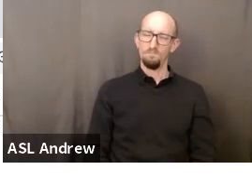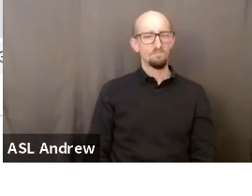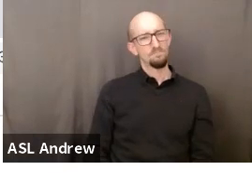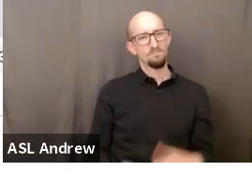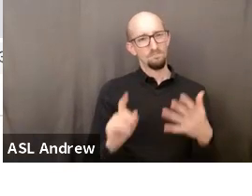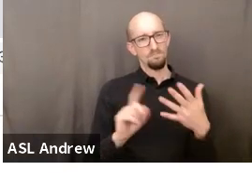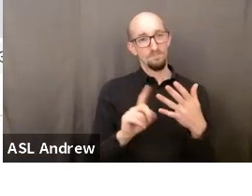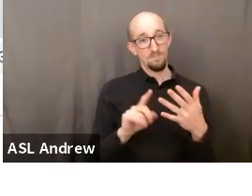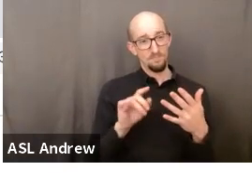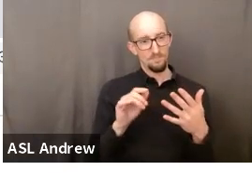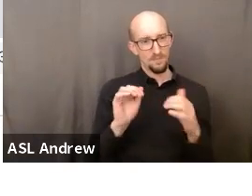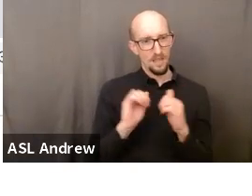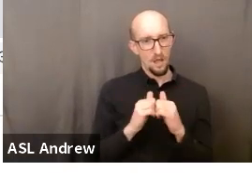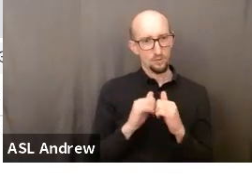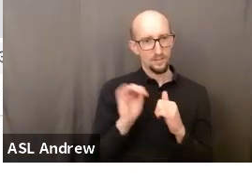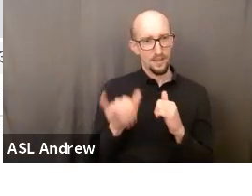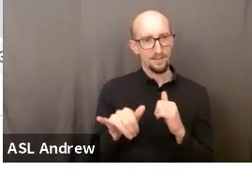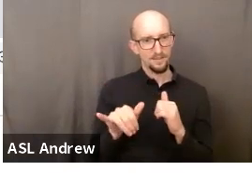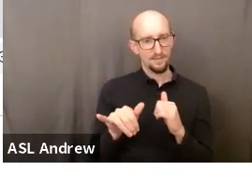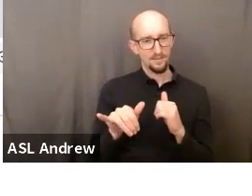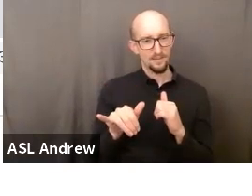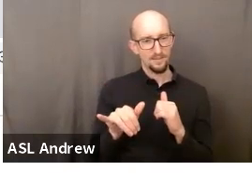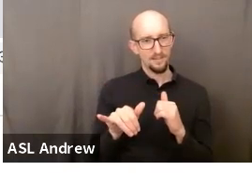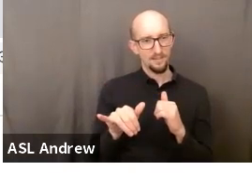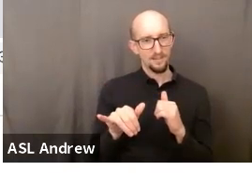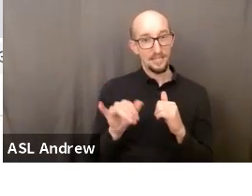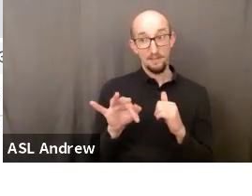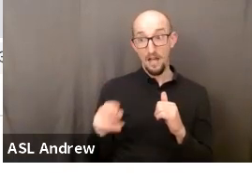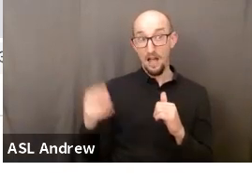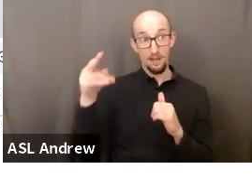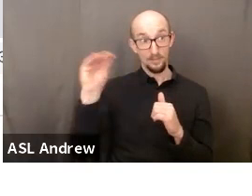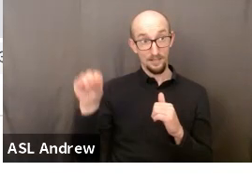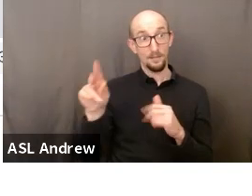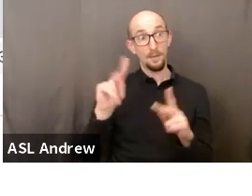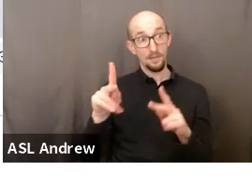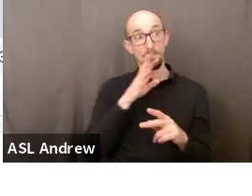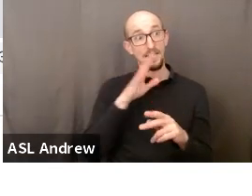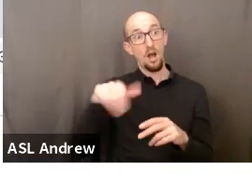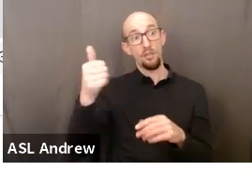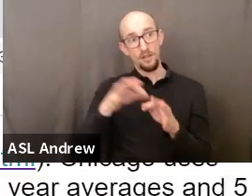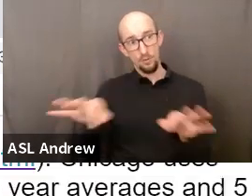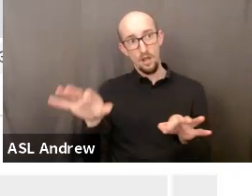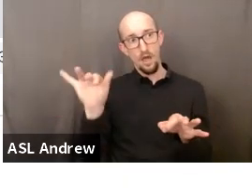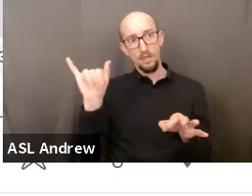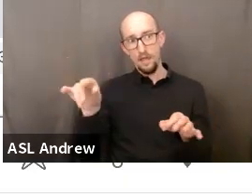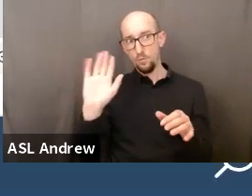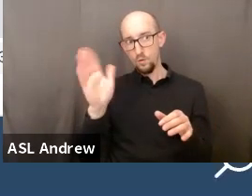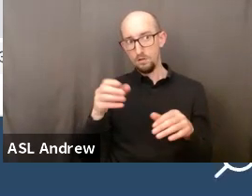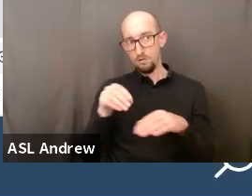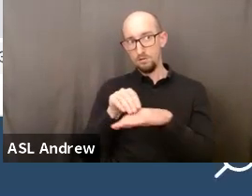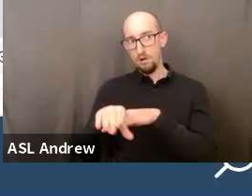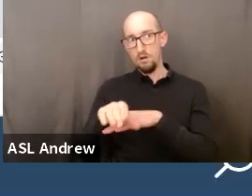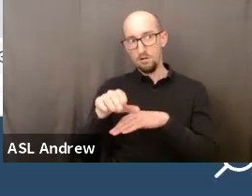higher percentage puts you in a lower tier or a higher tier? I